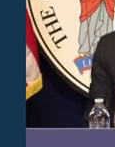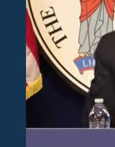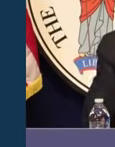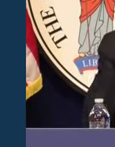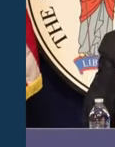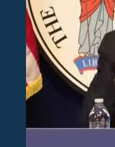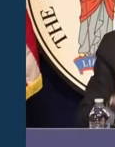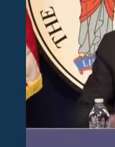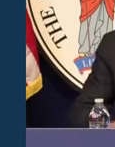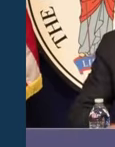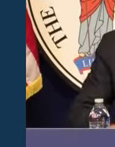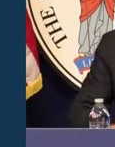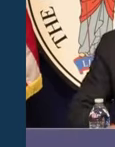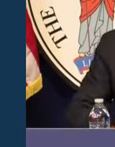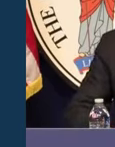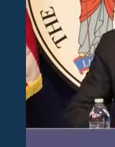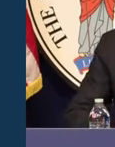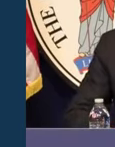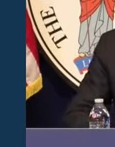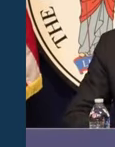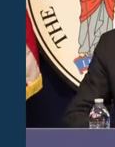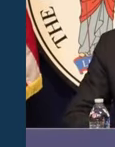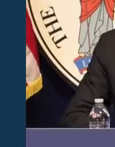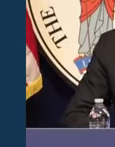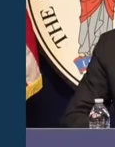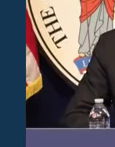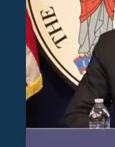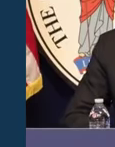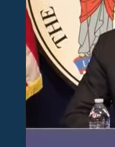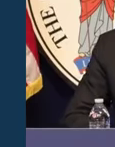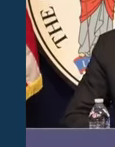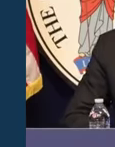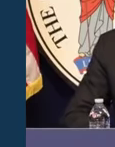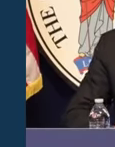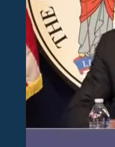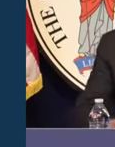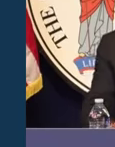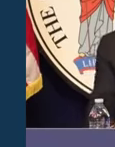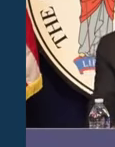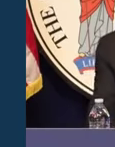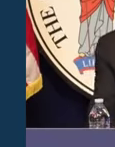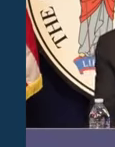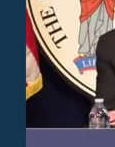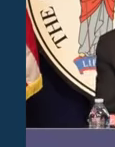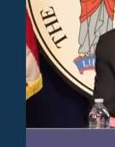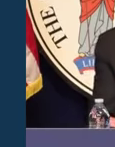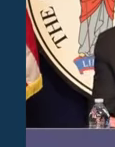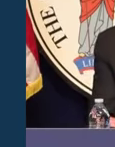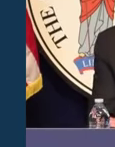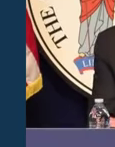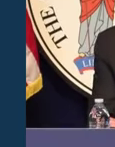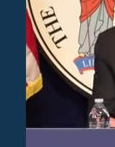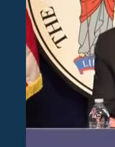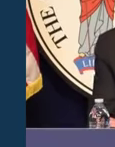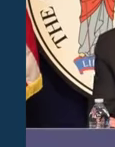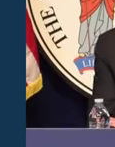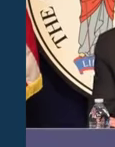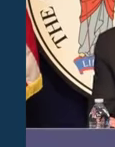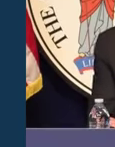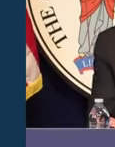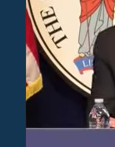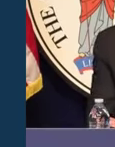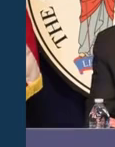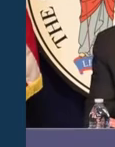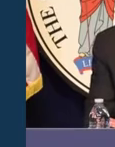be careful. We learned this morning that nearly 214,000 more New Jerseyans filed for unemployment